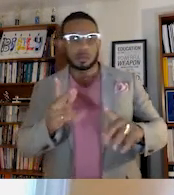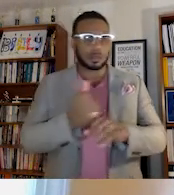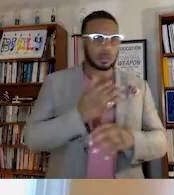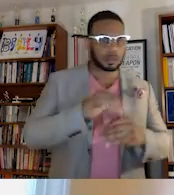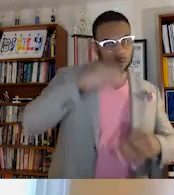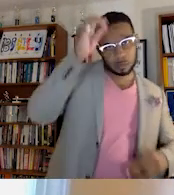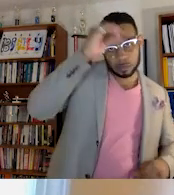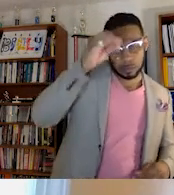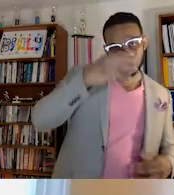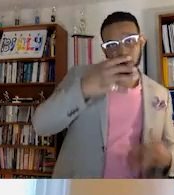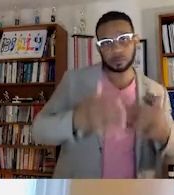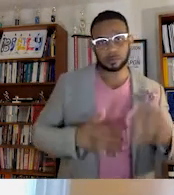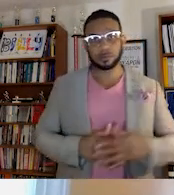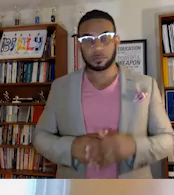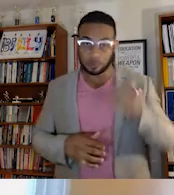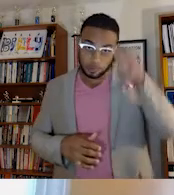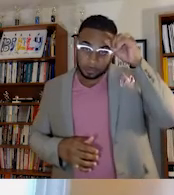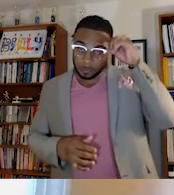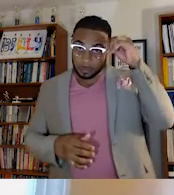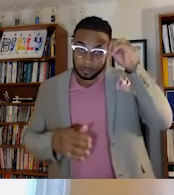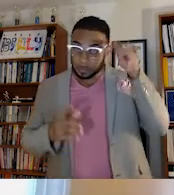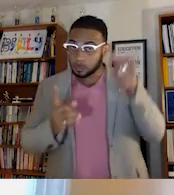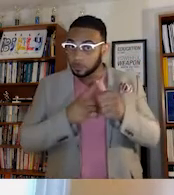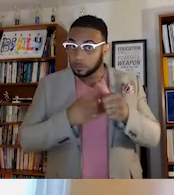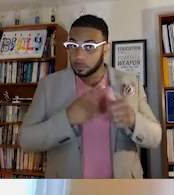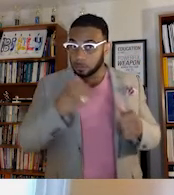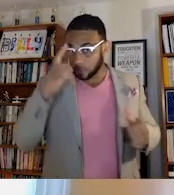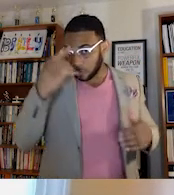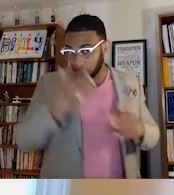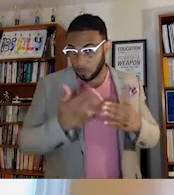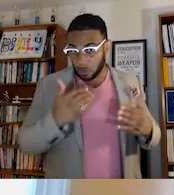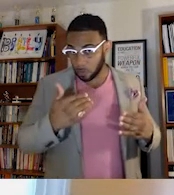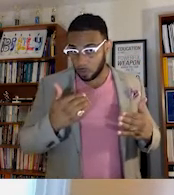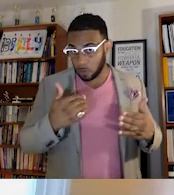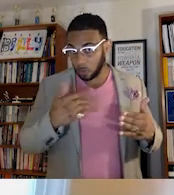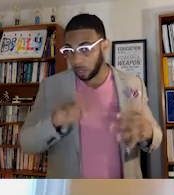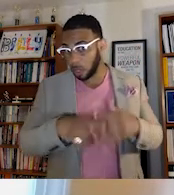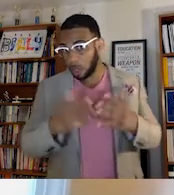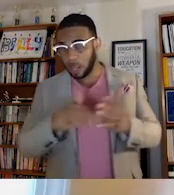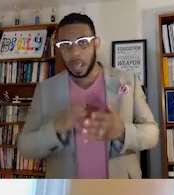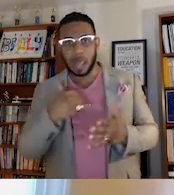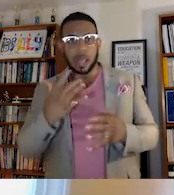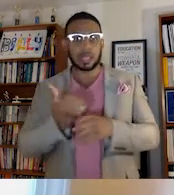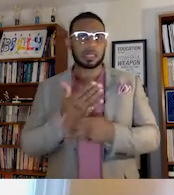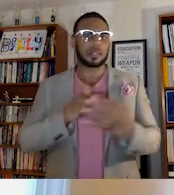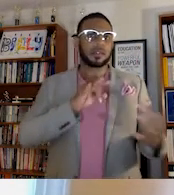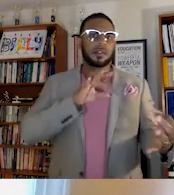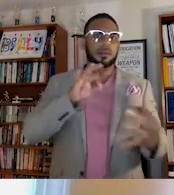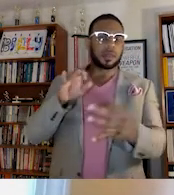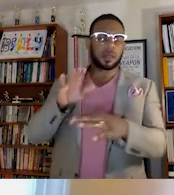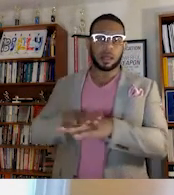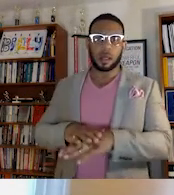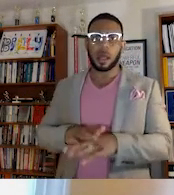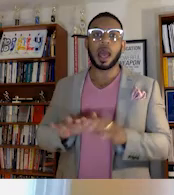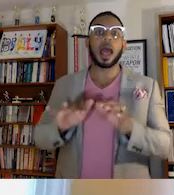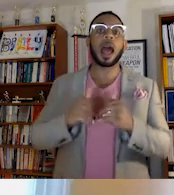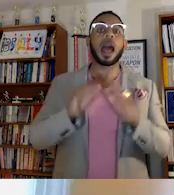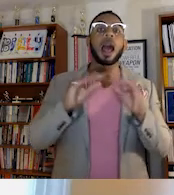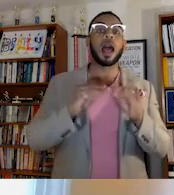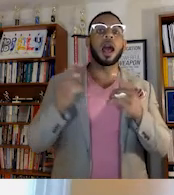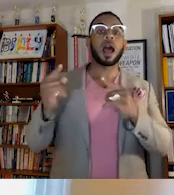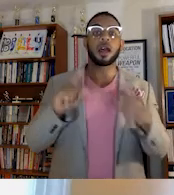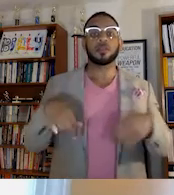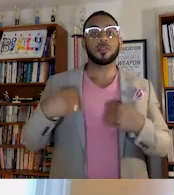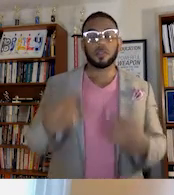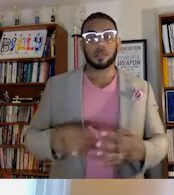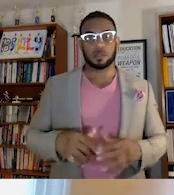really good opinions. But first, I think before we had to start again, I was getting some feedback on how the conference is going